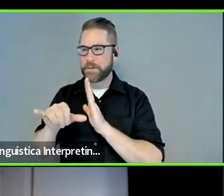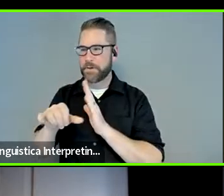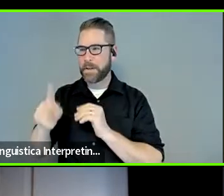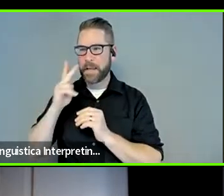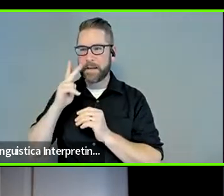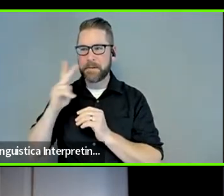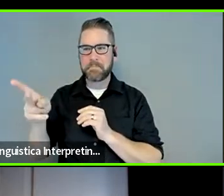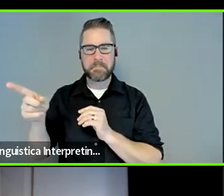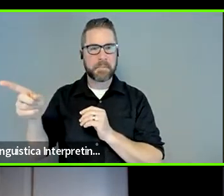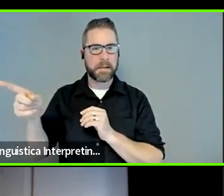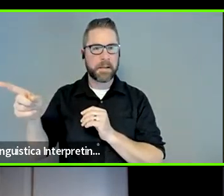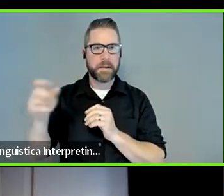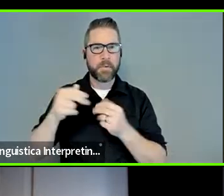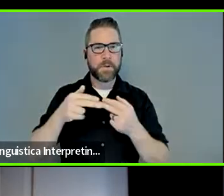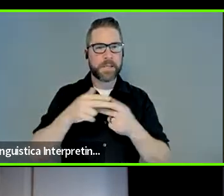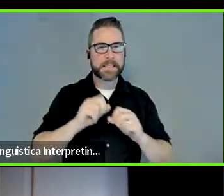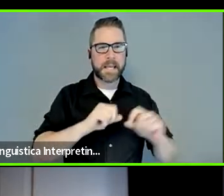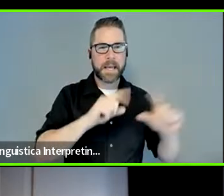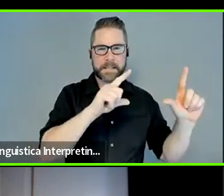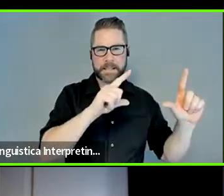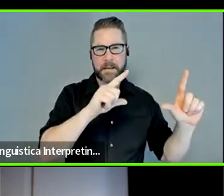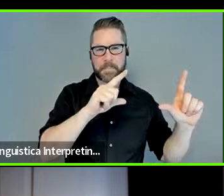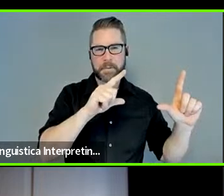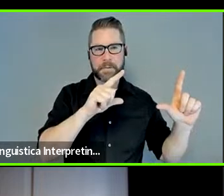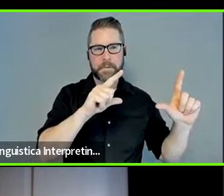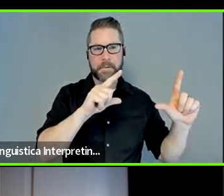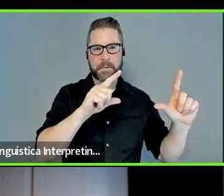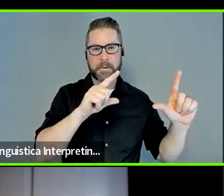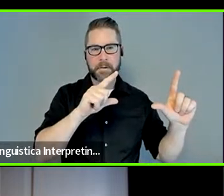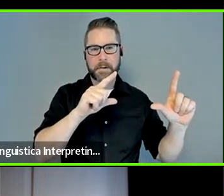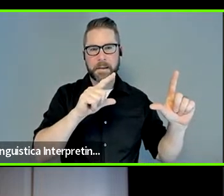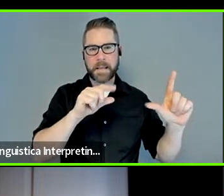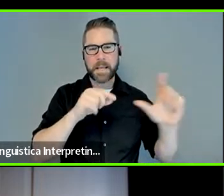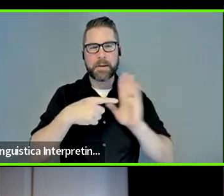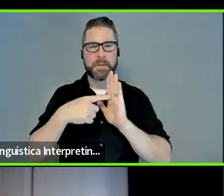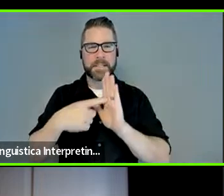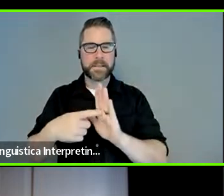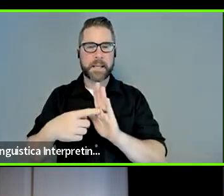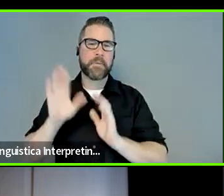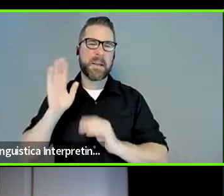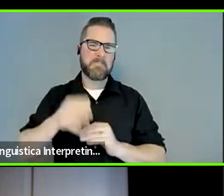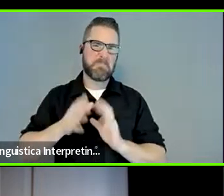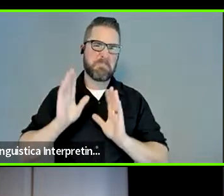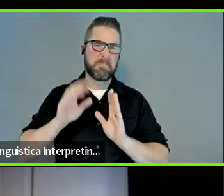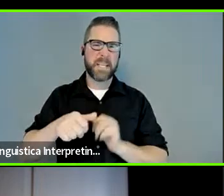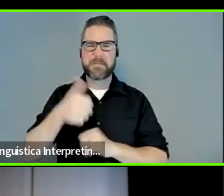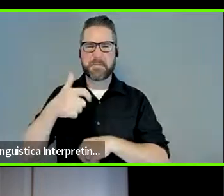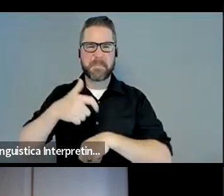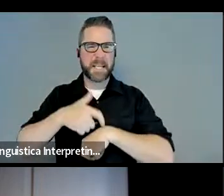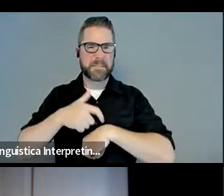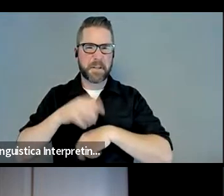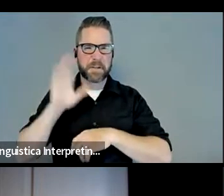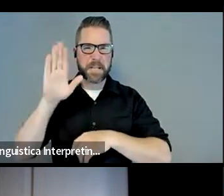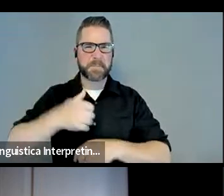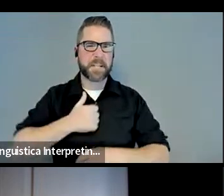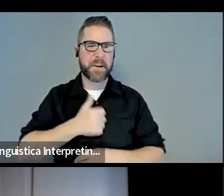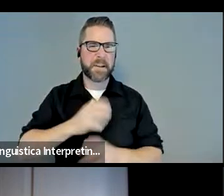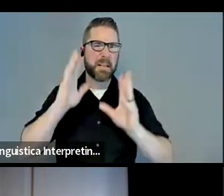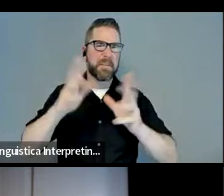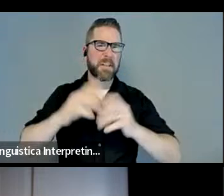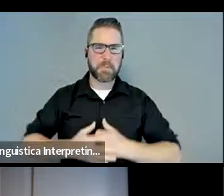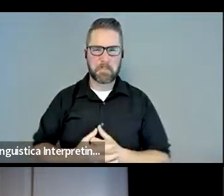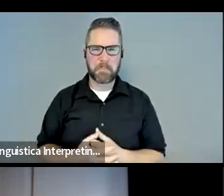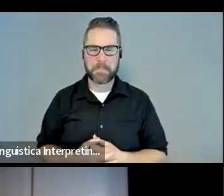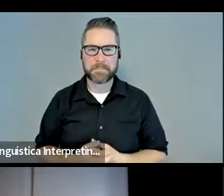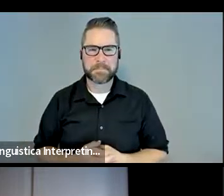the YouTube. And when the slide is up, it only anyway. That's for another time. Sorry,